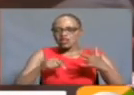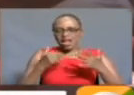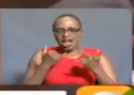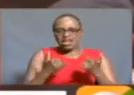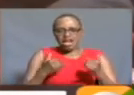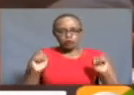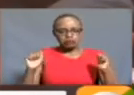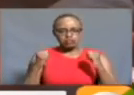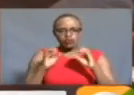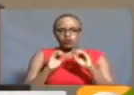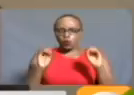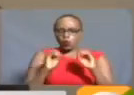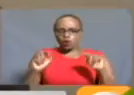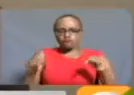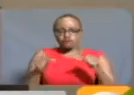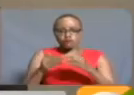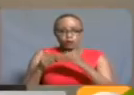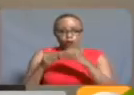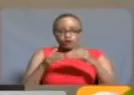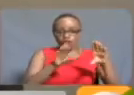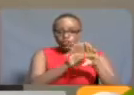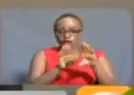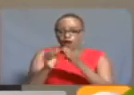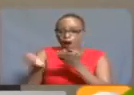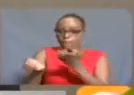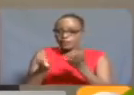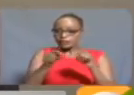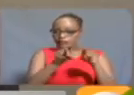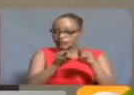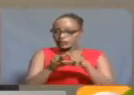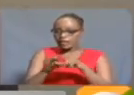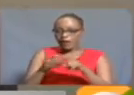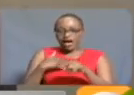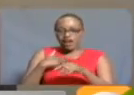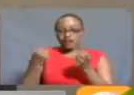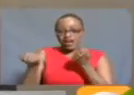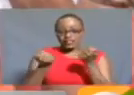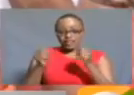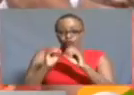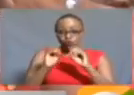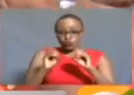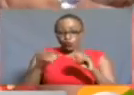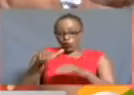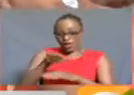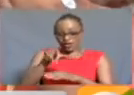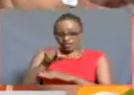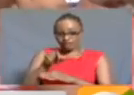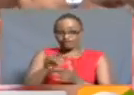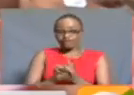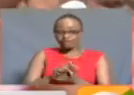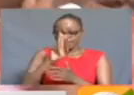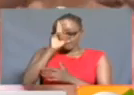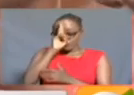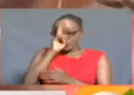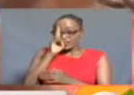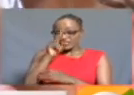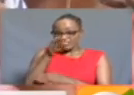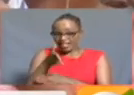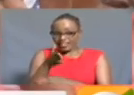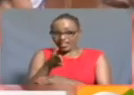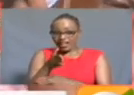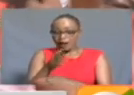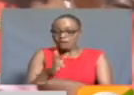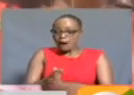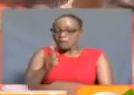longer secure. The clashes have led to the closing of businesses and paralyzed transport in the area. Wakati maaskari yako inalimwa